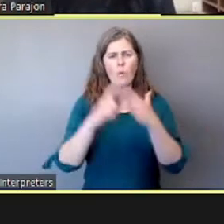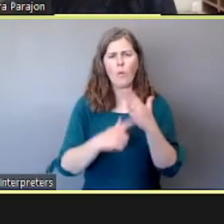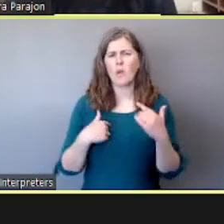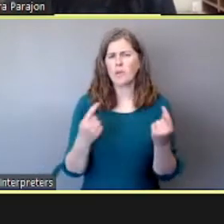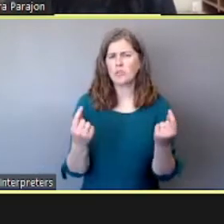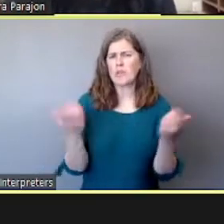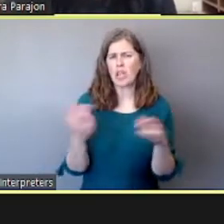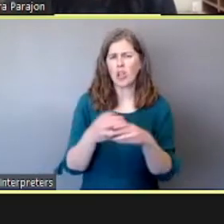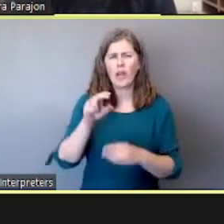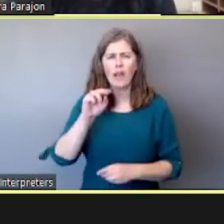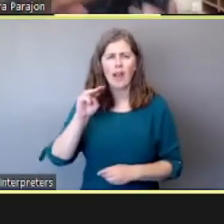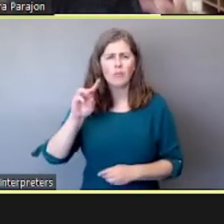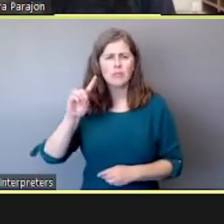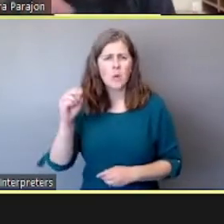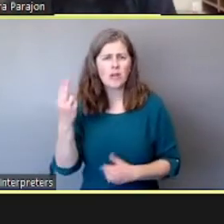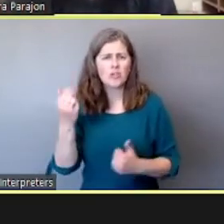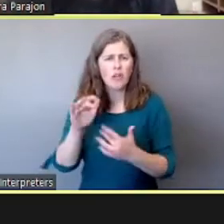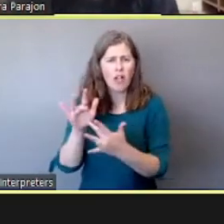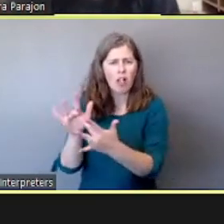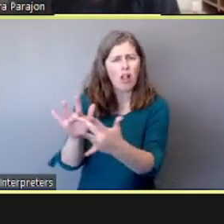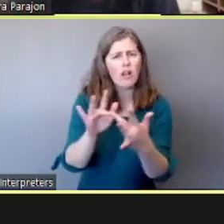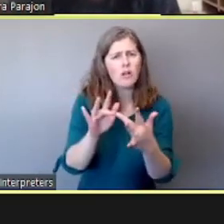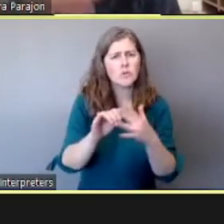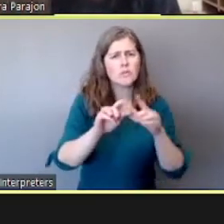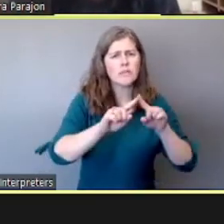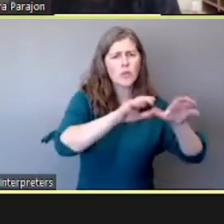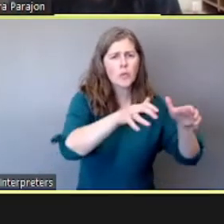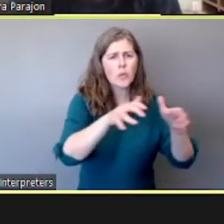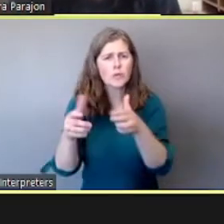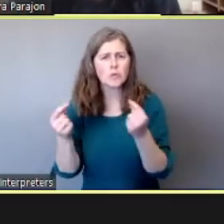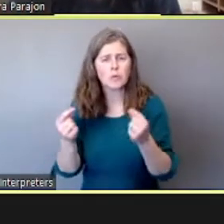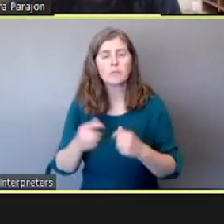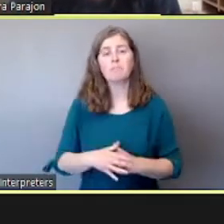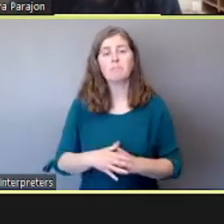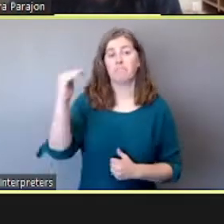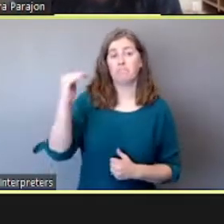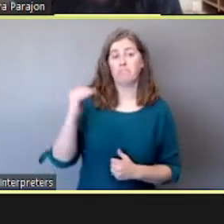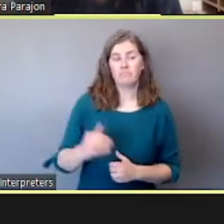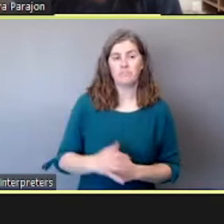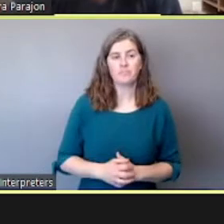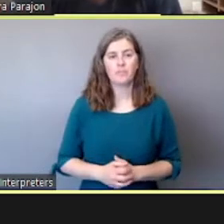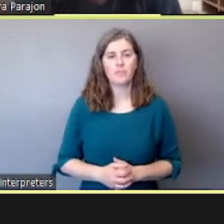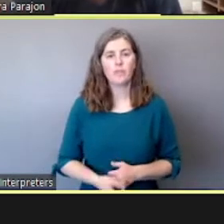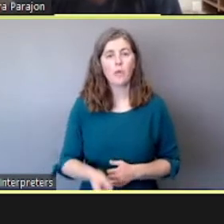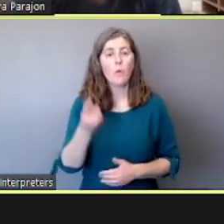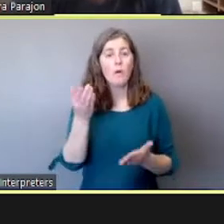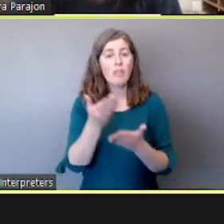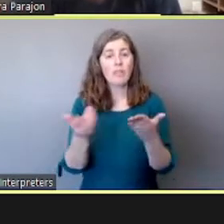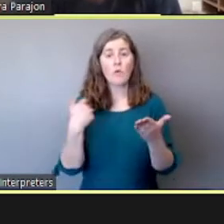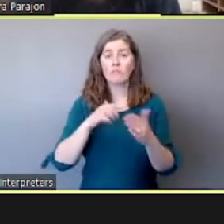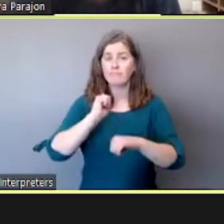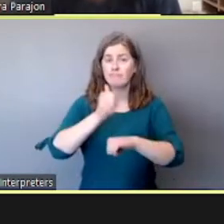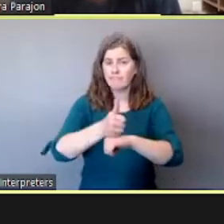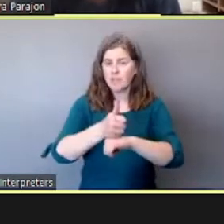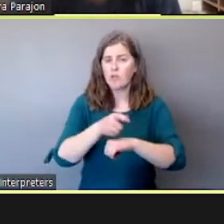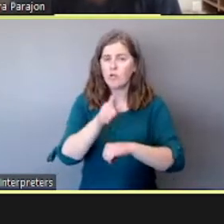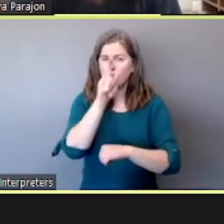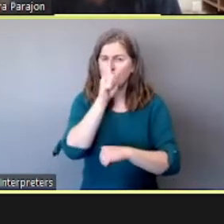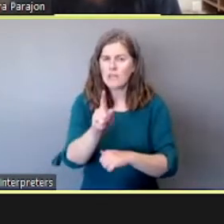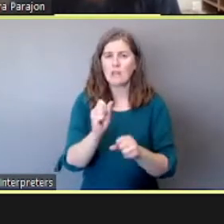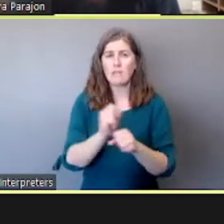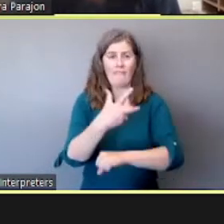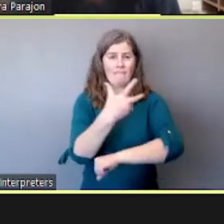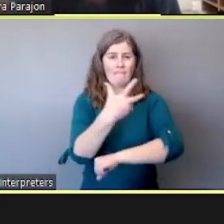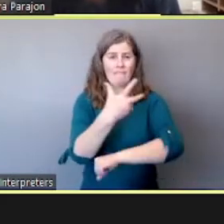Mexico Department of Health to try to reach out to groups? Next slide. One of the things we've done is really make